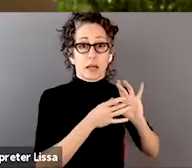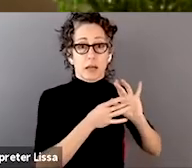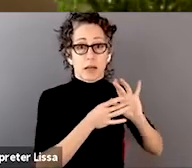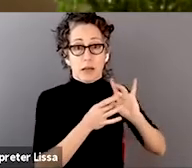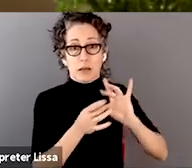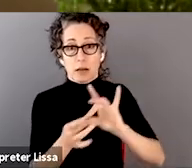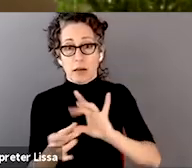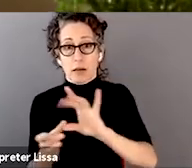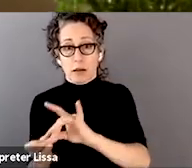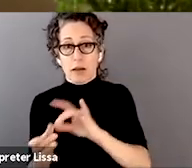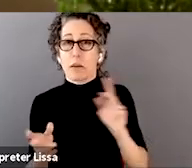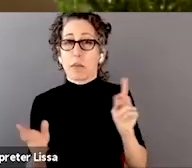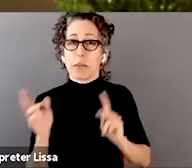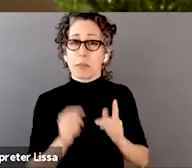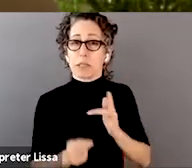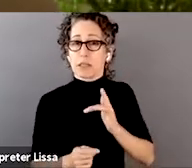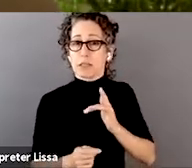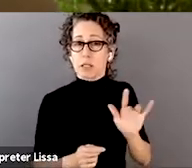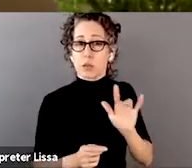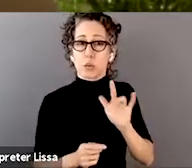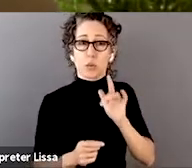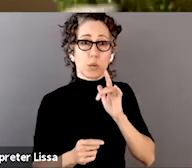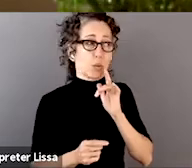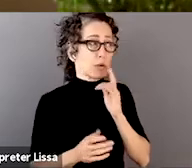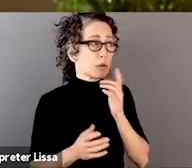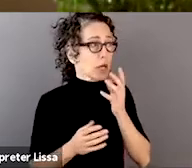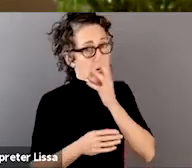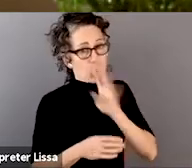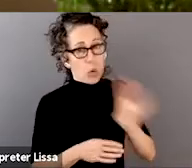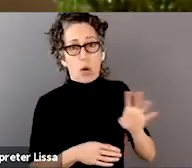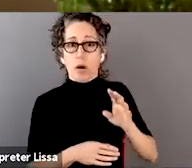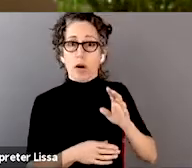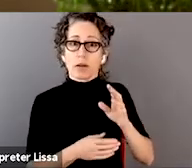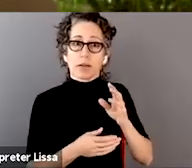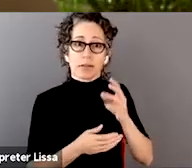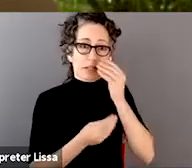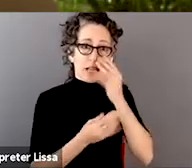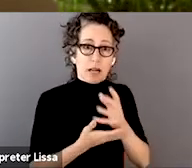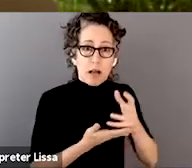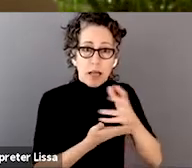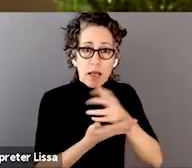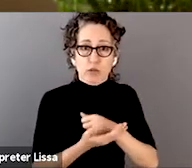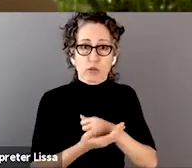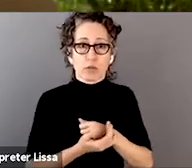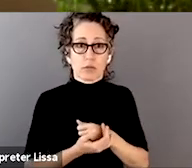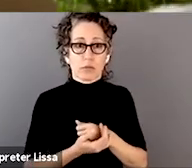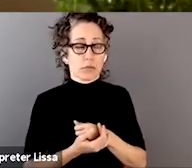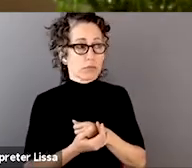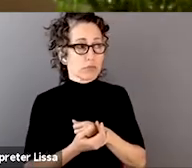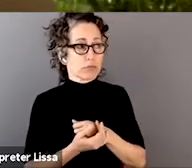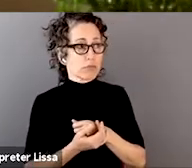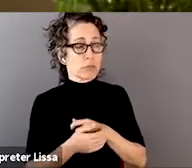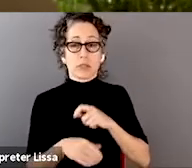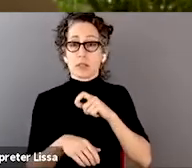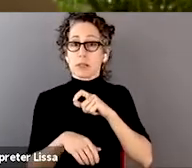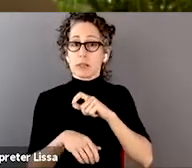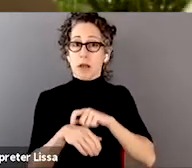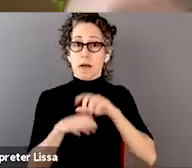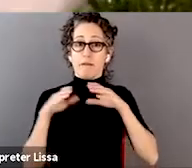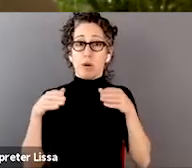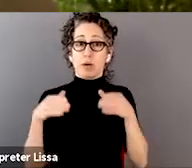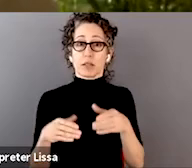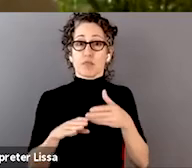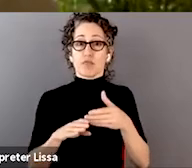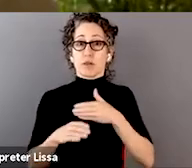this process of data collection, or even, the time spent on pre-processing the data,